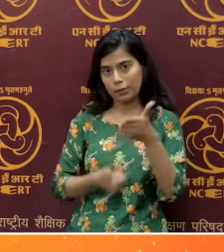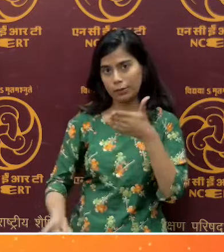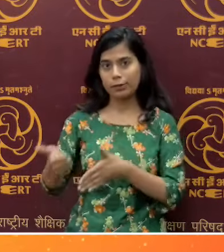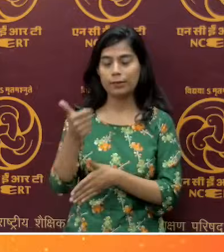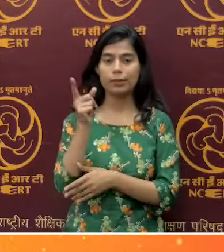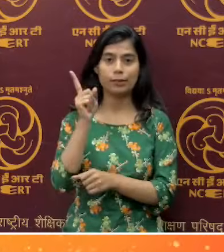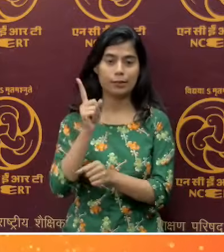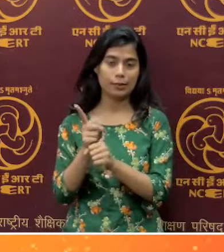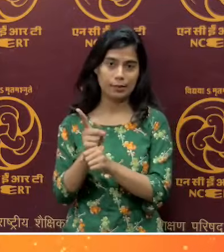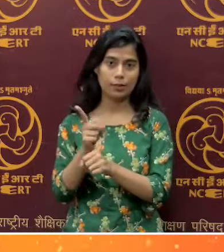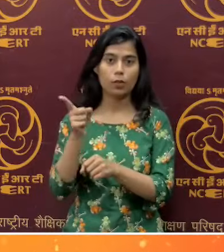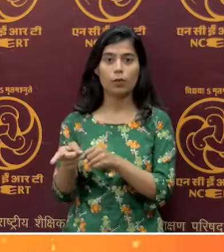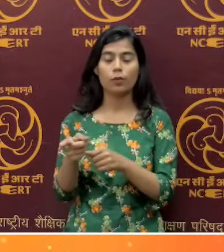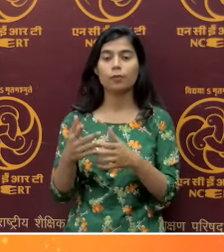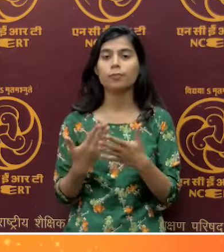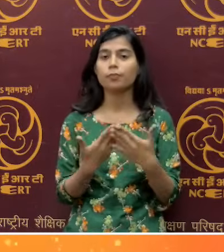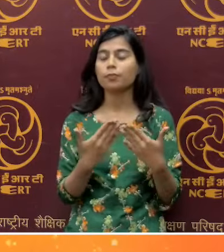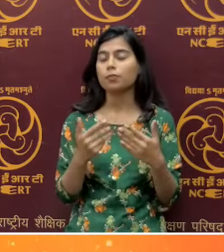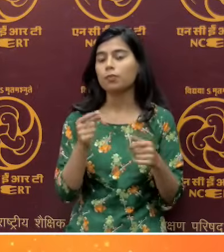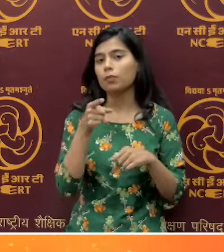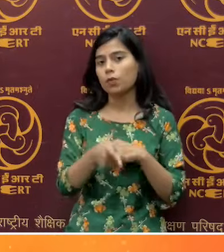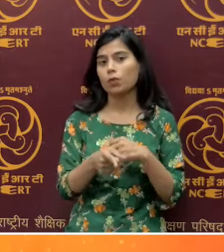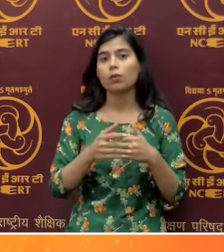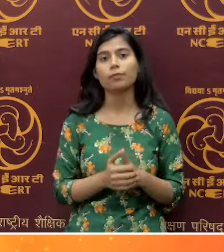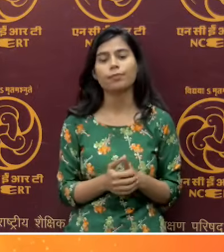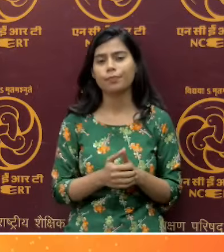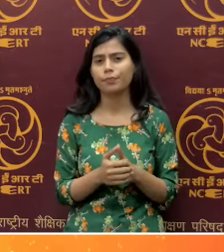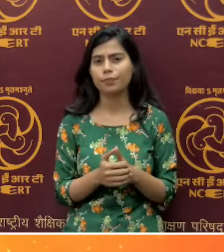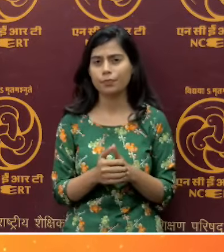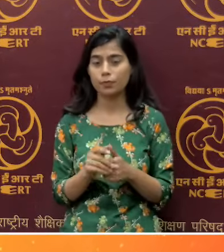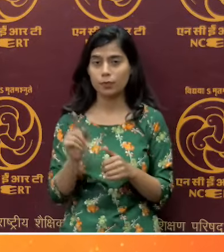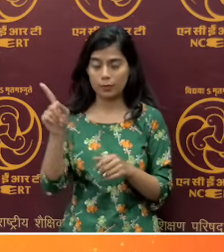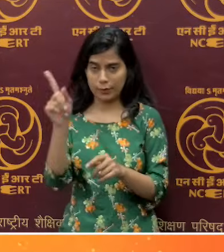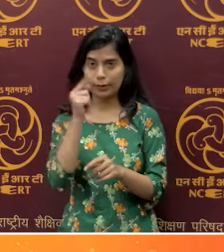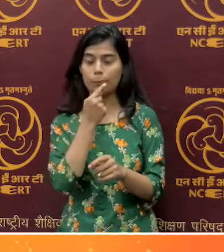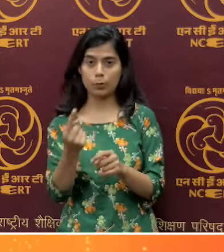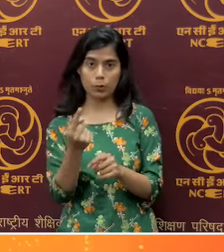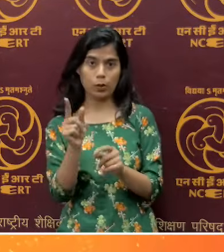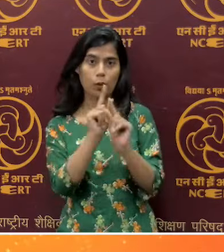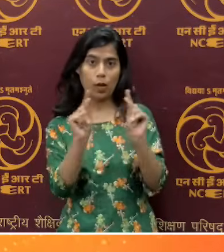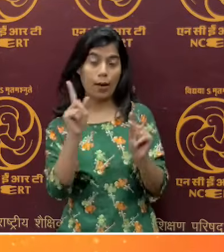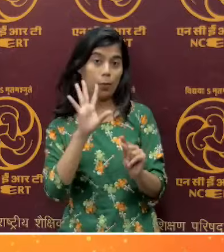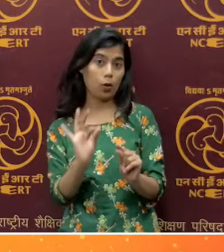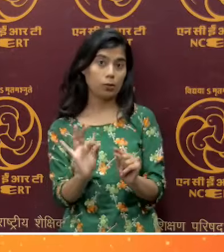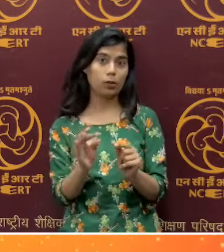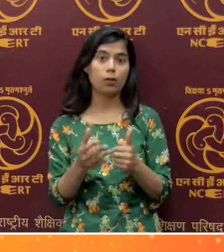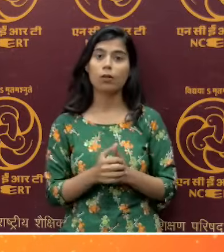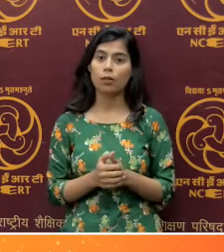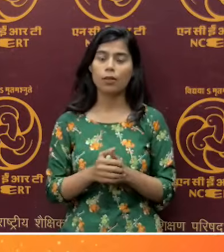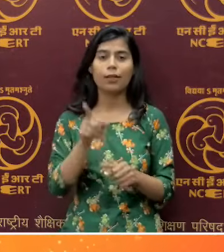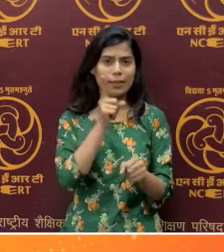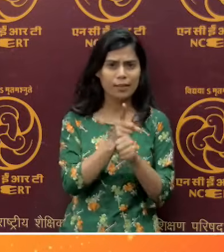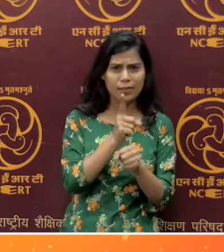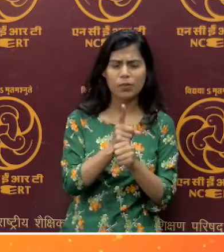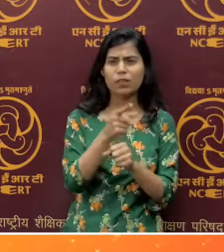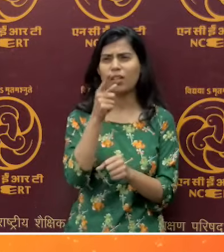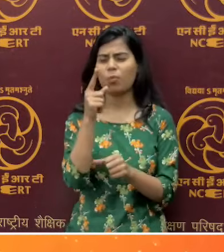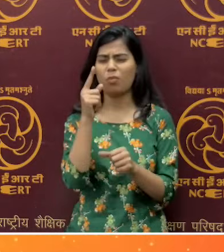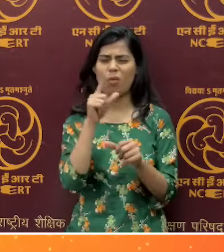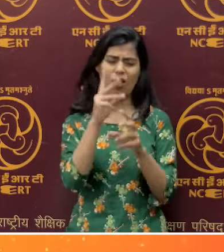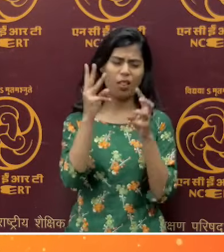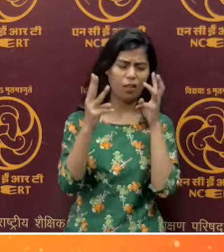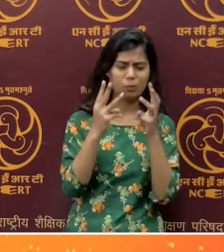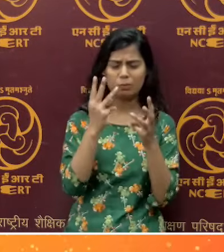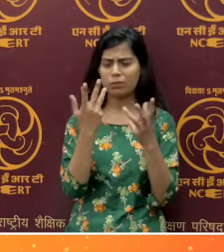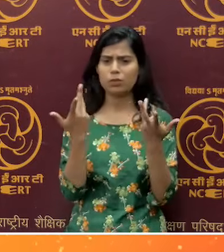released from this particular school. Now we have, the workflow. Yeah, so I want to highlight here, Harpreet, very important thing is that teachers are generally confused, or as